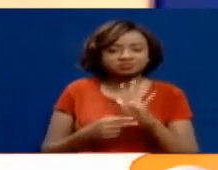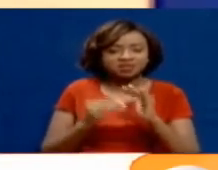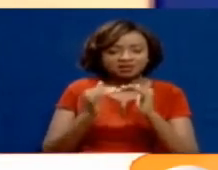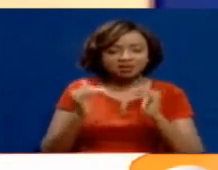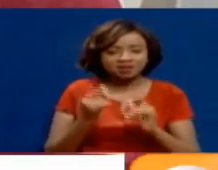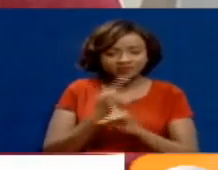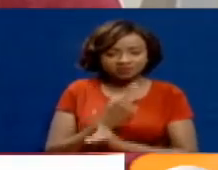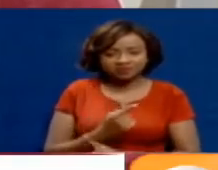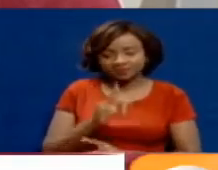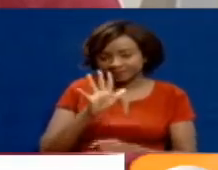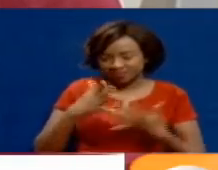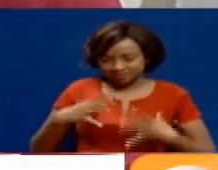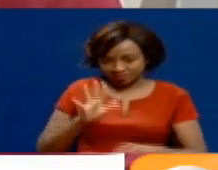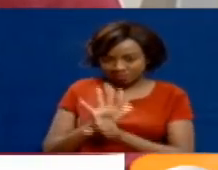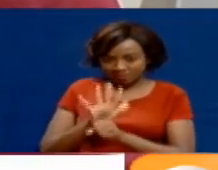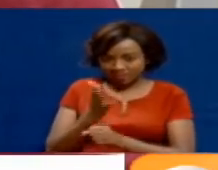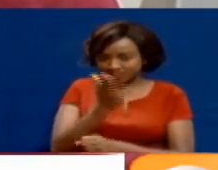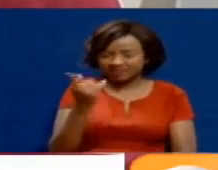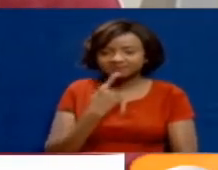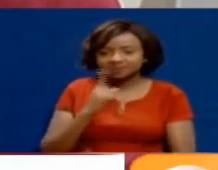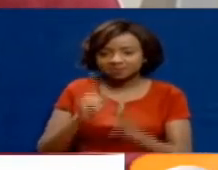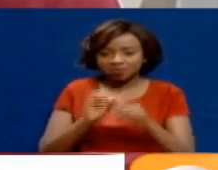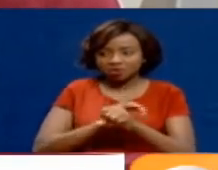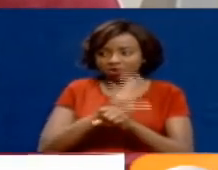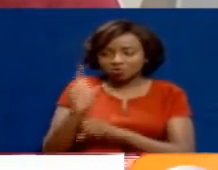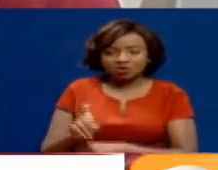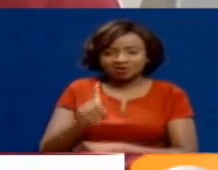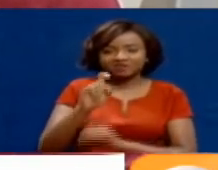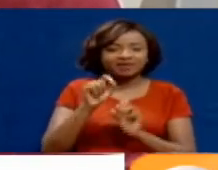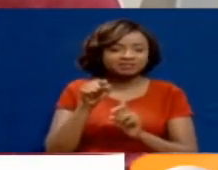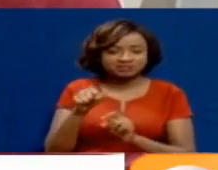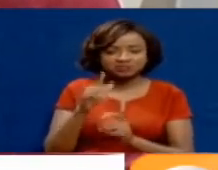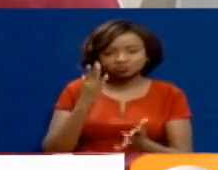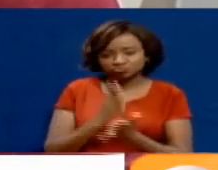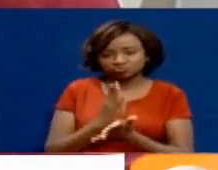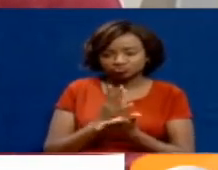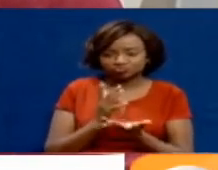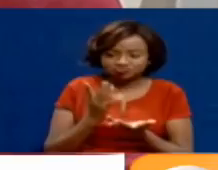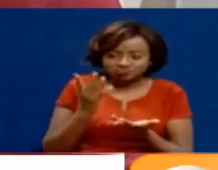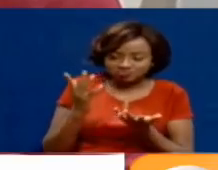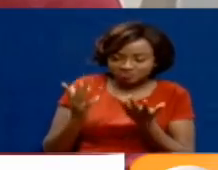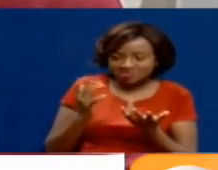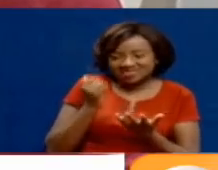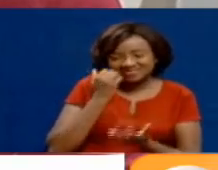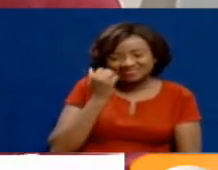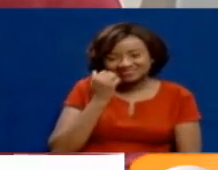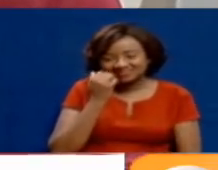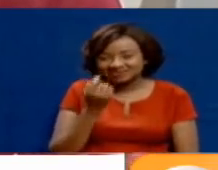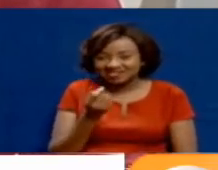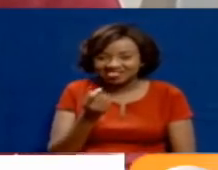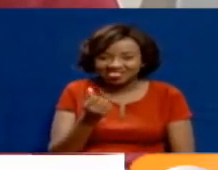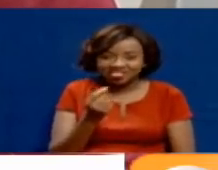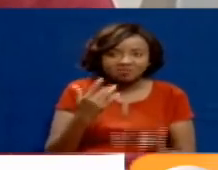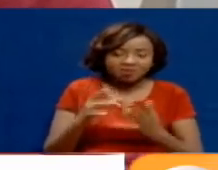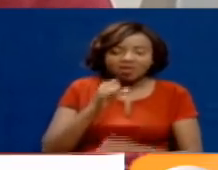now for most people, the COVID-19 will present as a mild or moderate illness, meaning they may have a